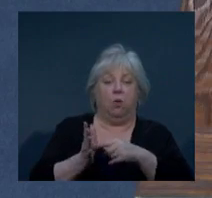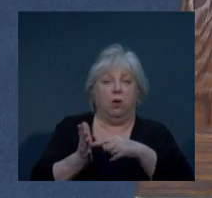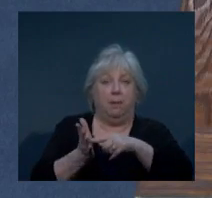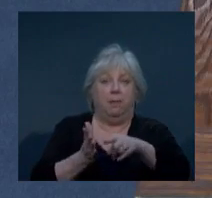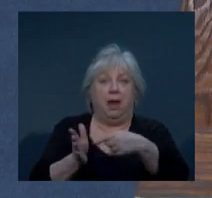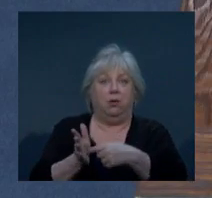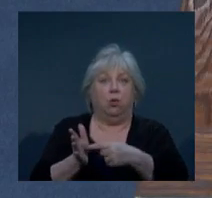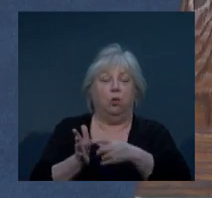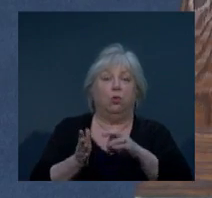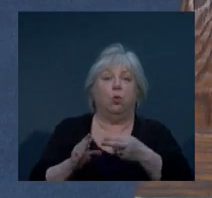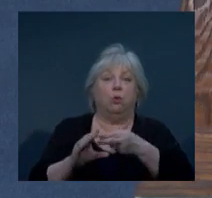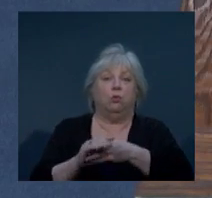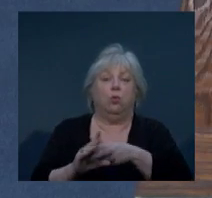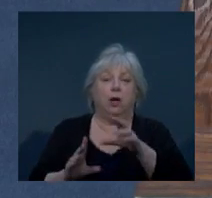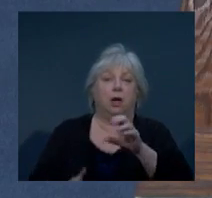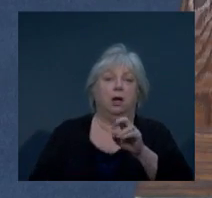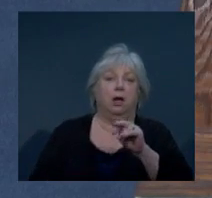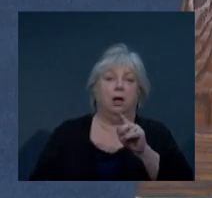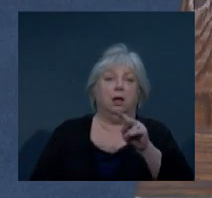mistaken.